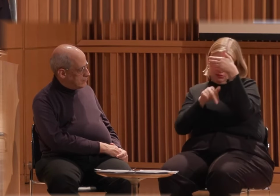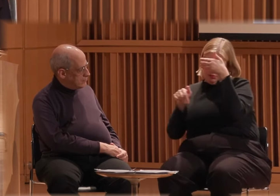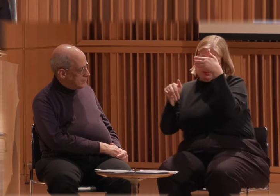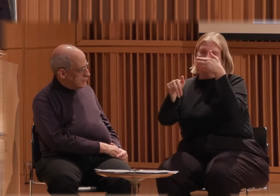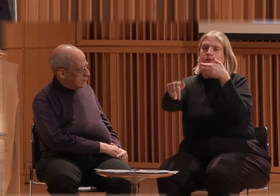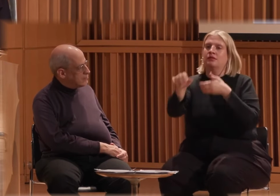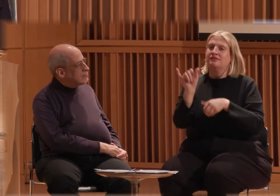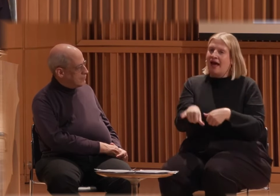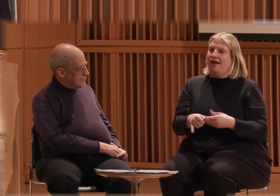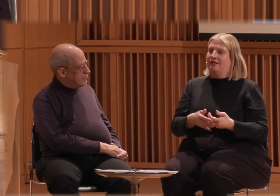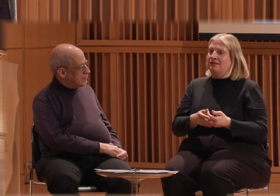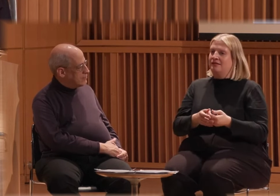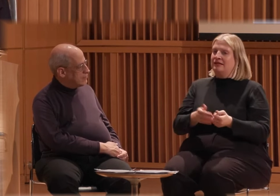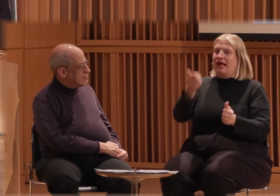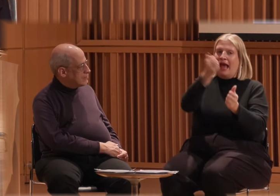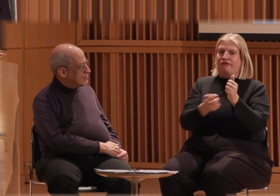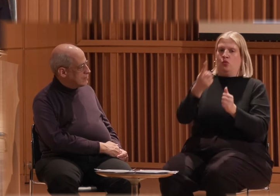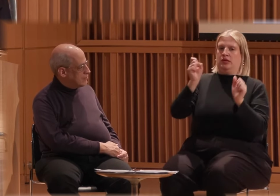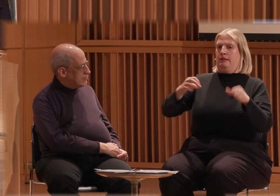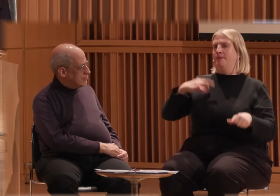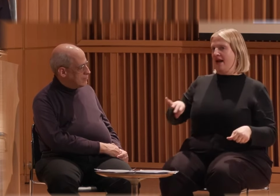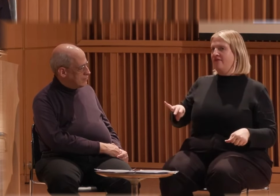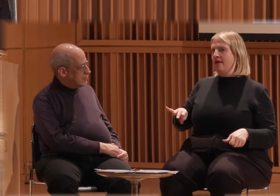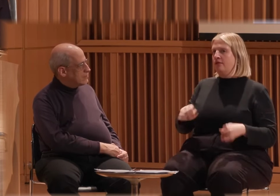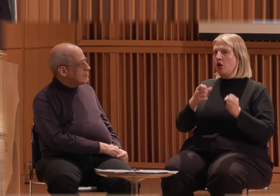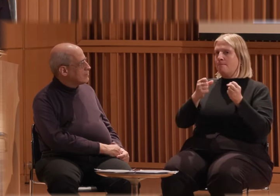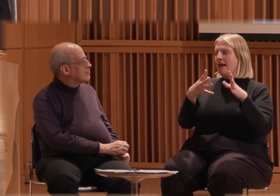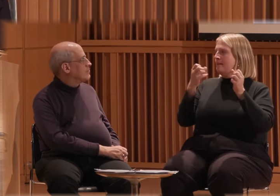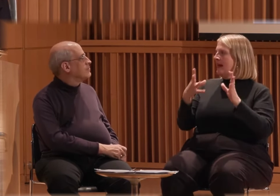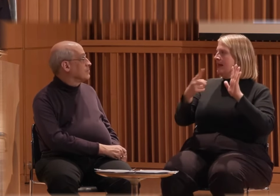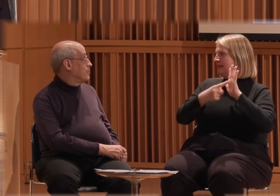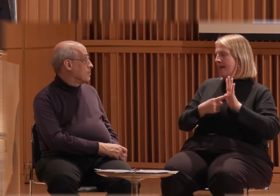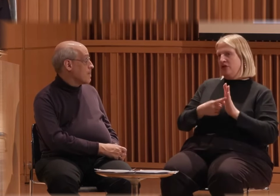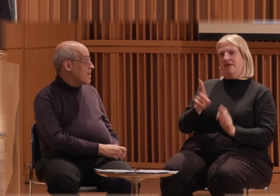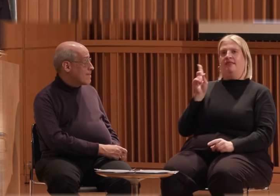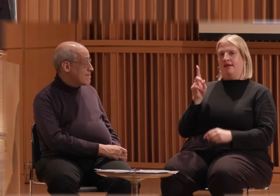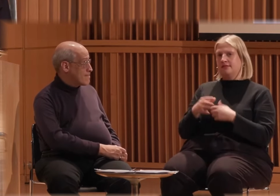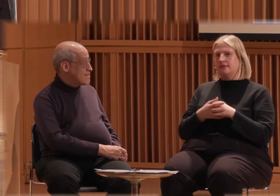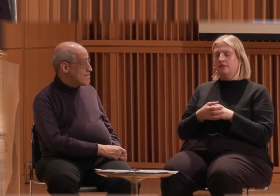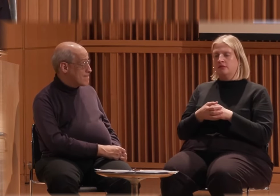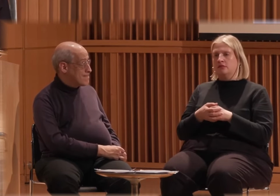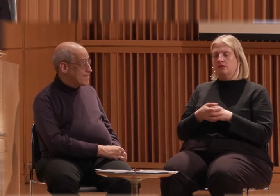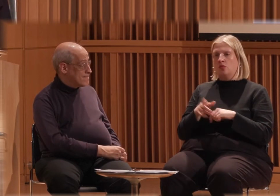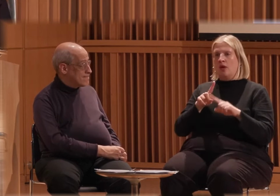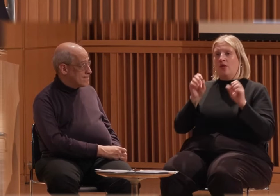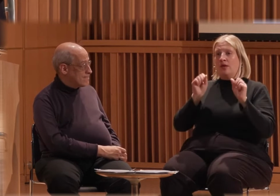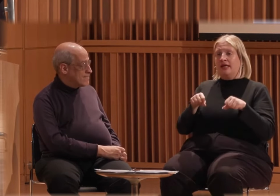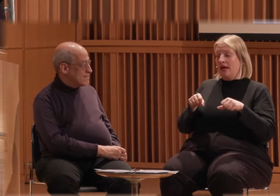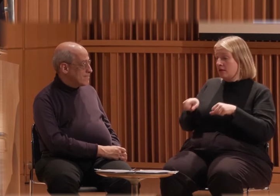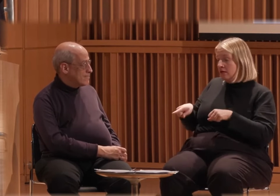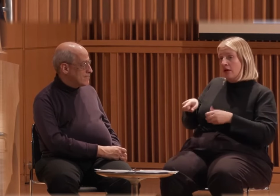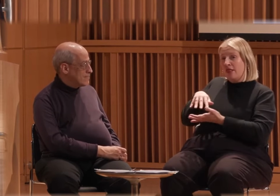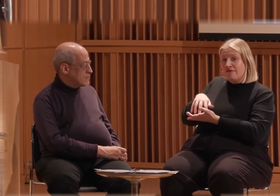down the street, all benefit. There's so many examples of this where we pay attention to the